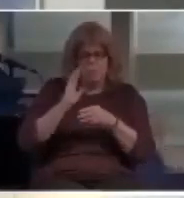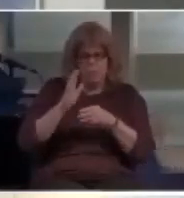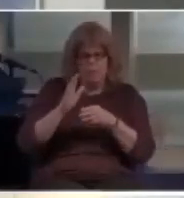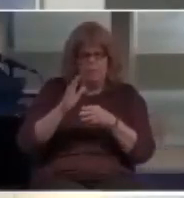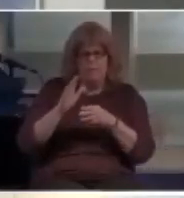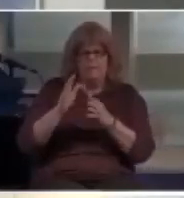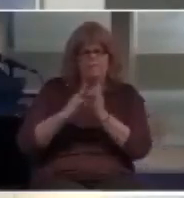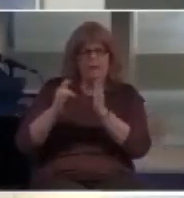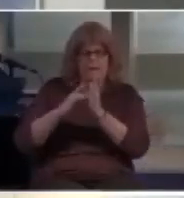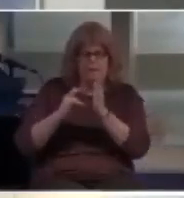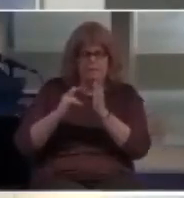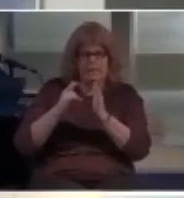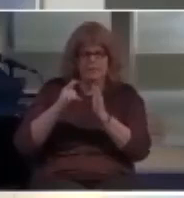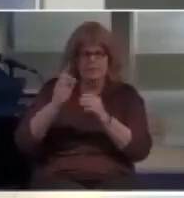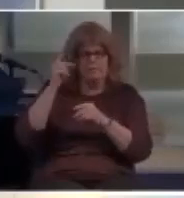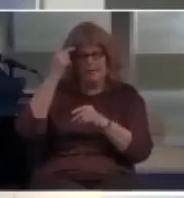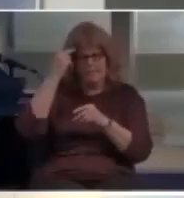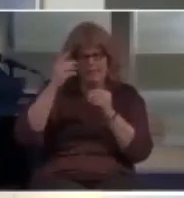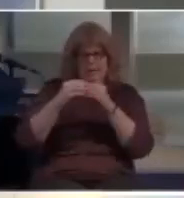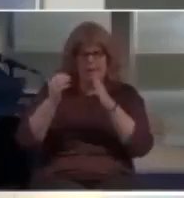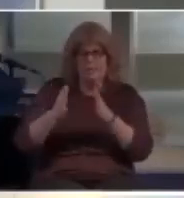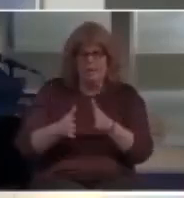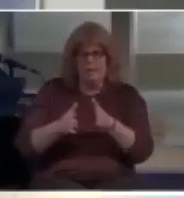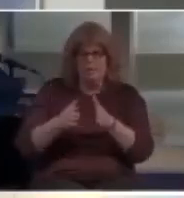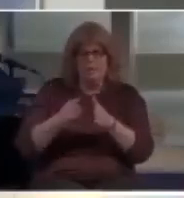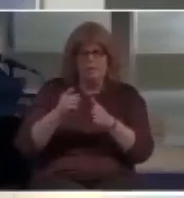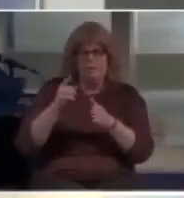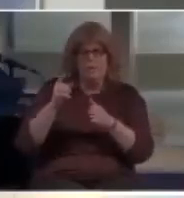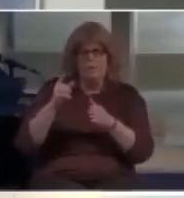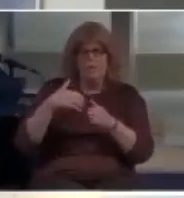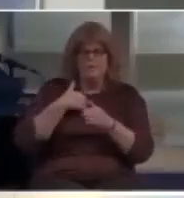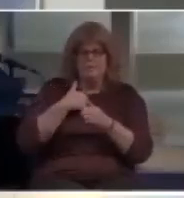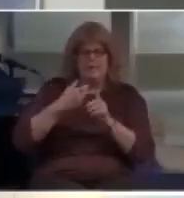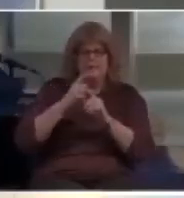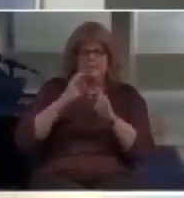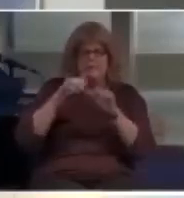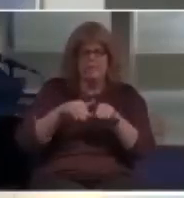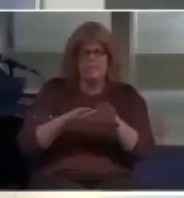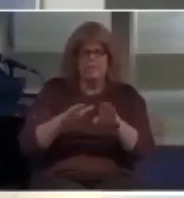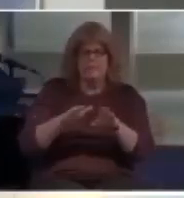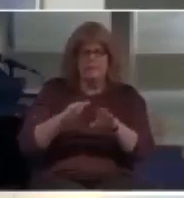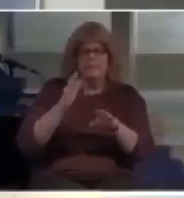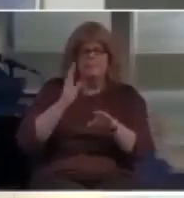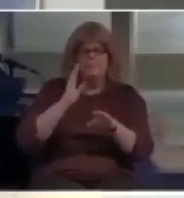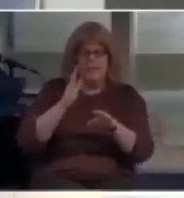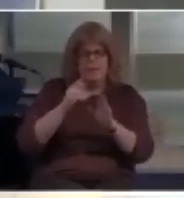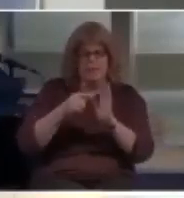taken advantage of by the political leader, who is the beast from the sea, and